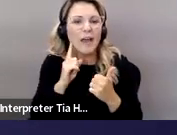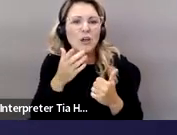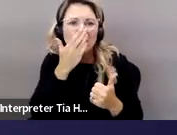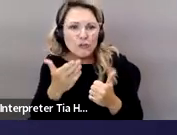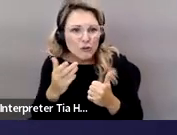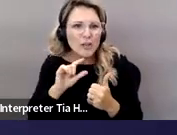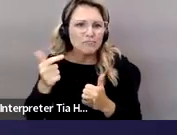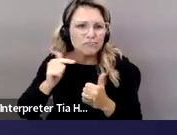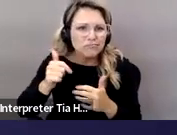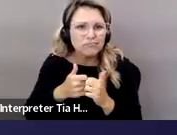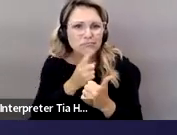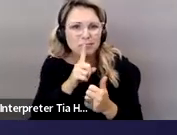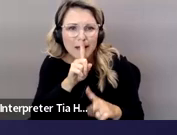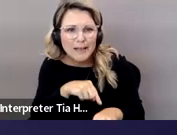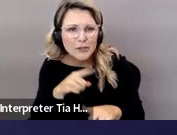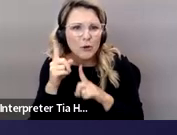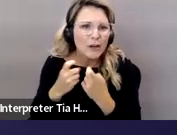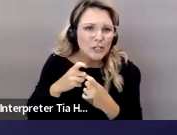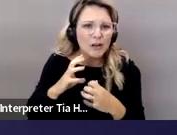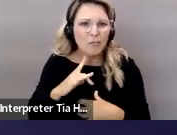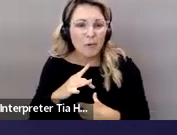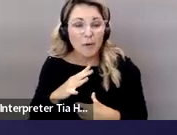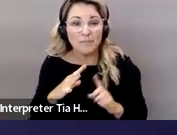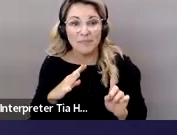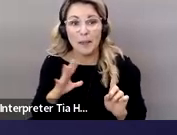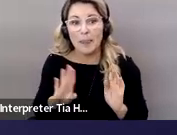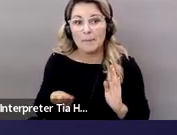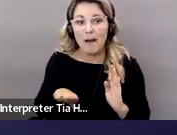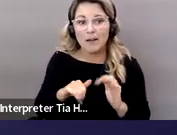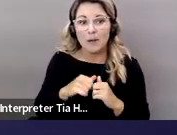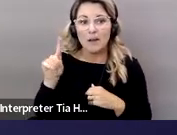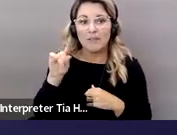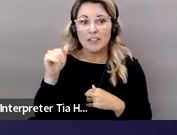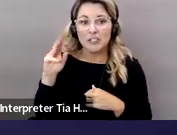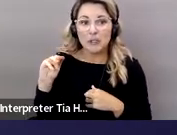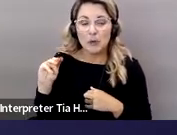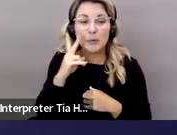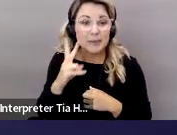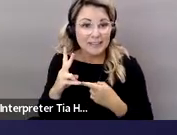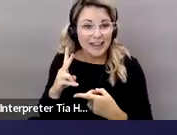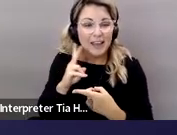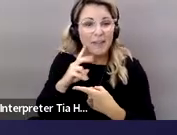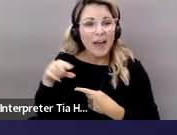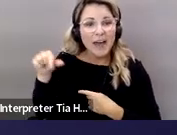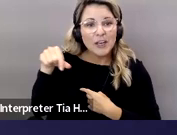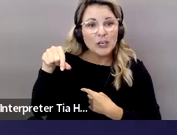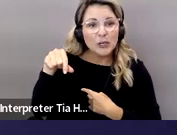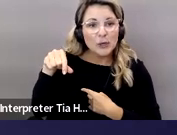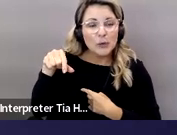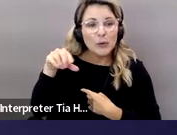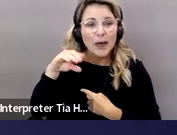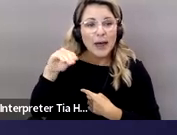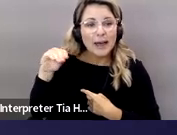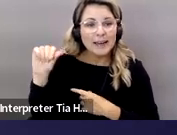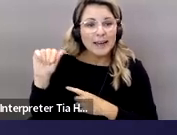session. If you hover over the bottom of your Zoom screen, you will see the Q&A option.